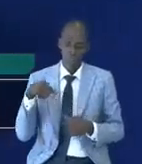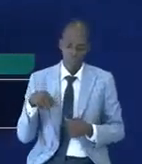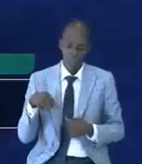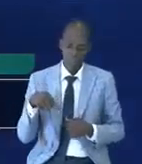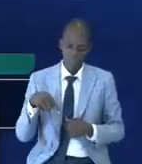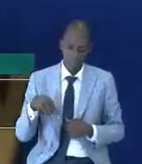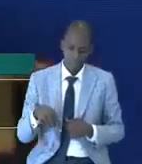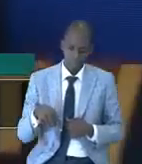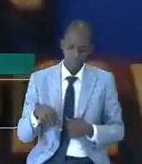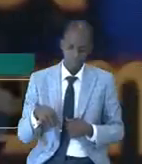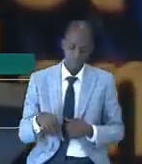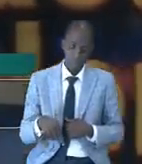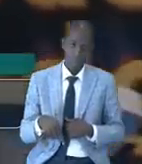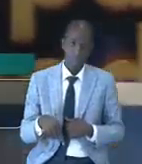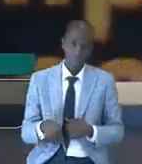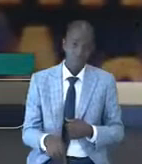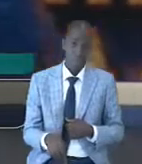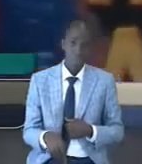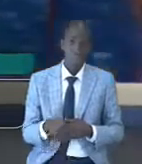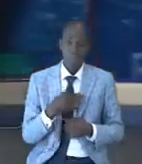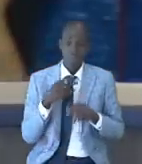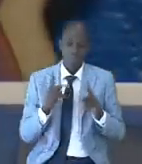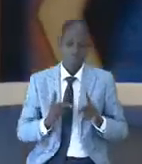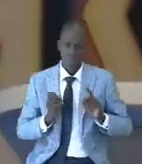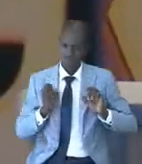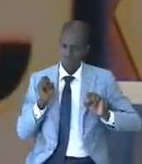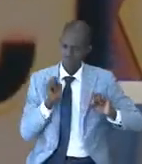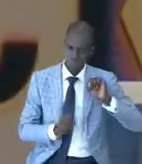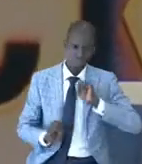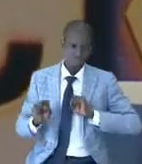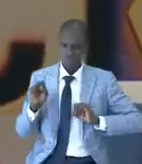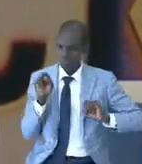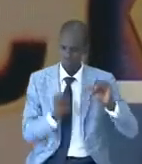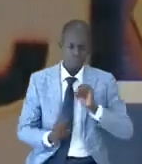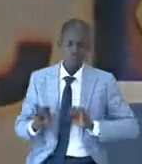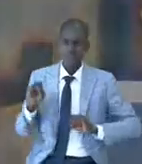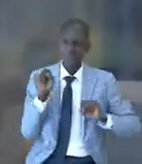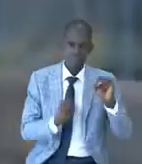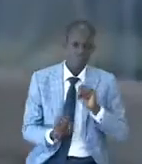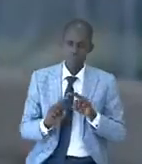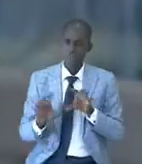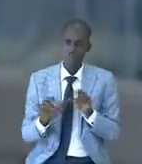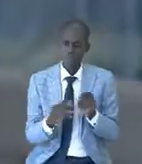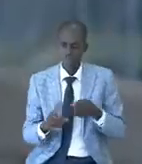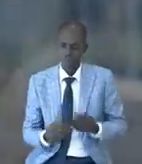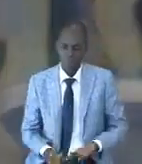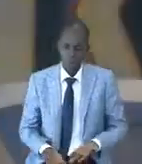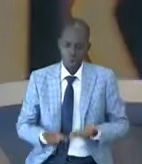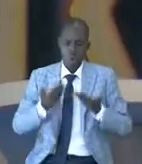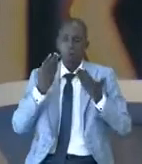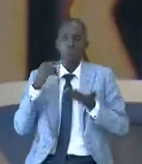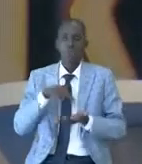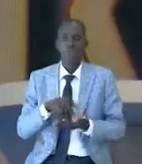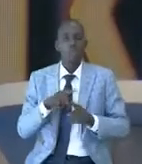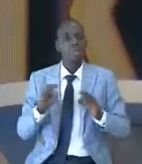down and down, and has tried everything he could try and nothing seemed to work, the person just